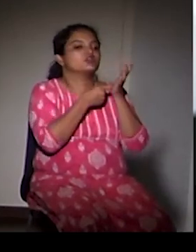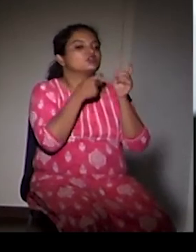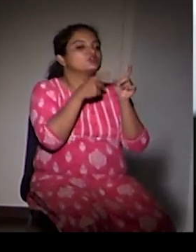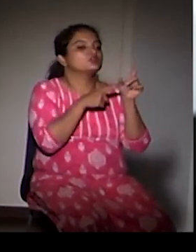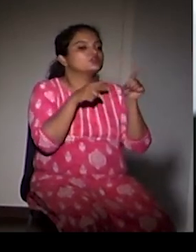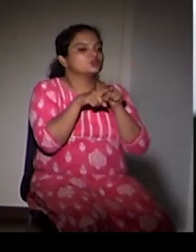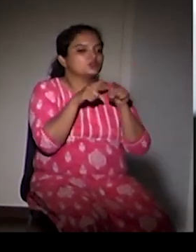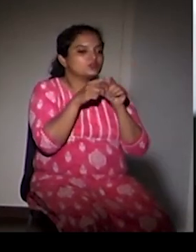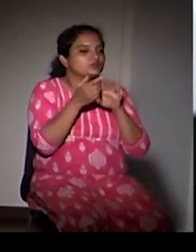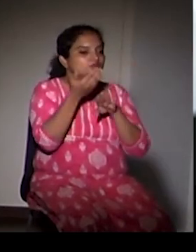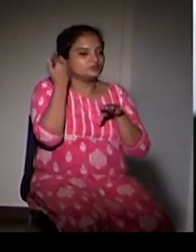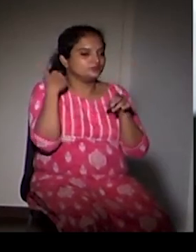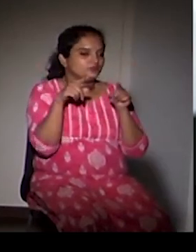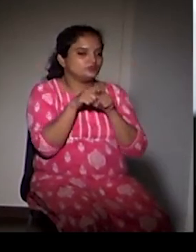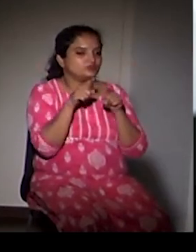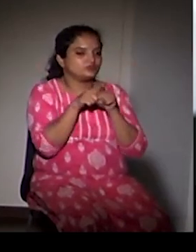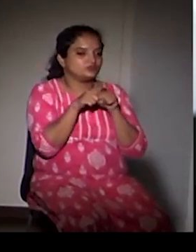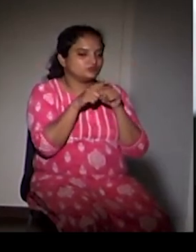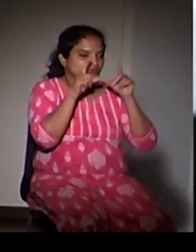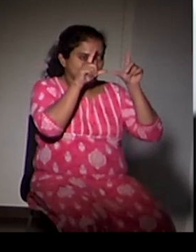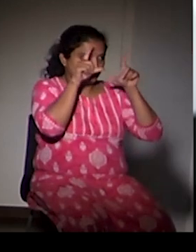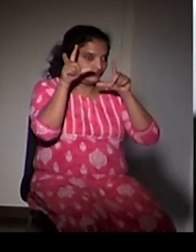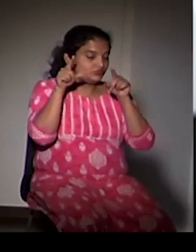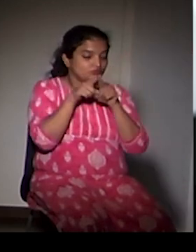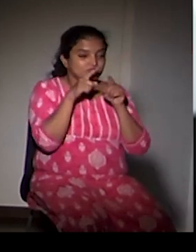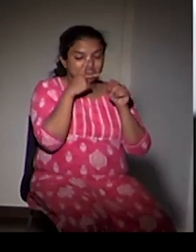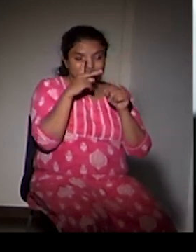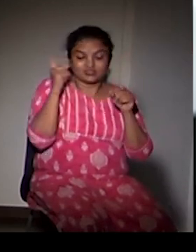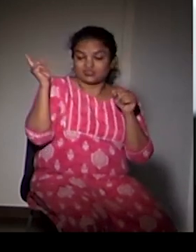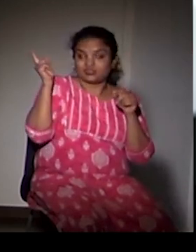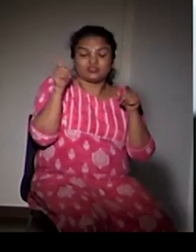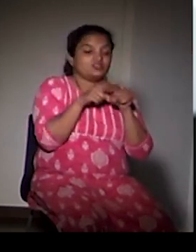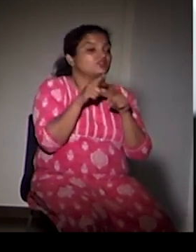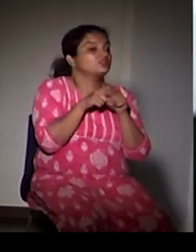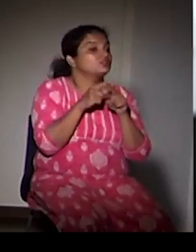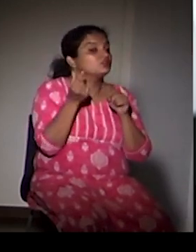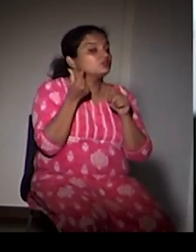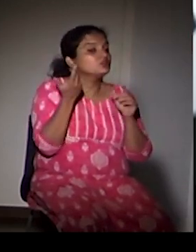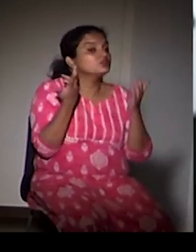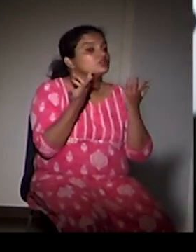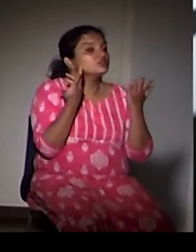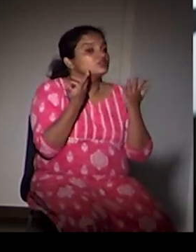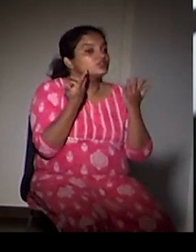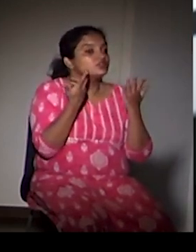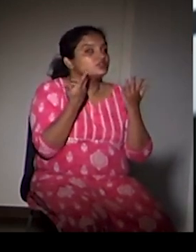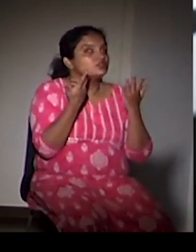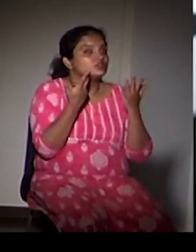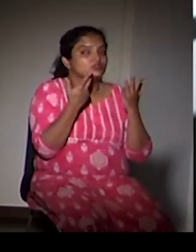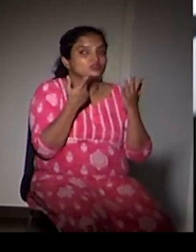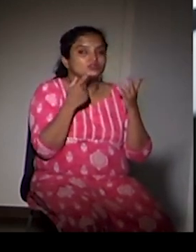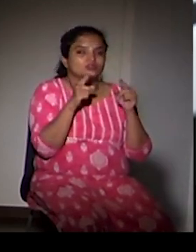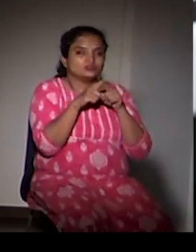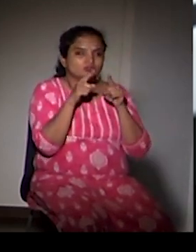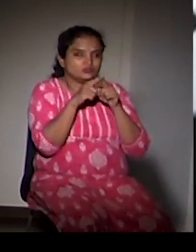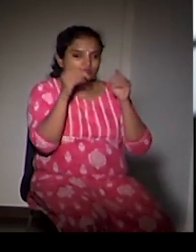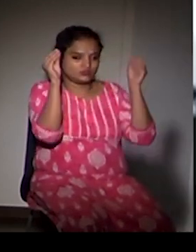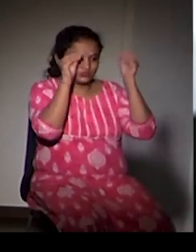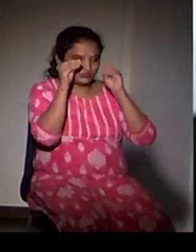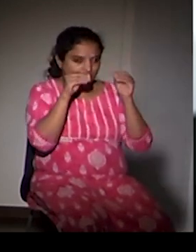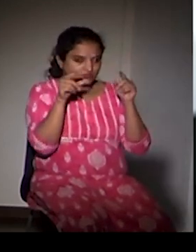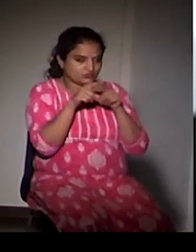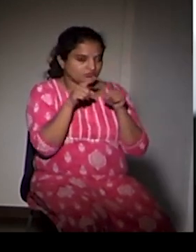The glazing here is used to give a bit of form to otherwise